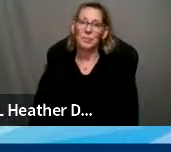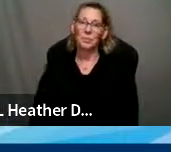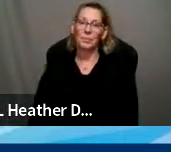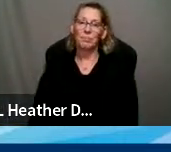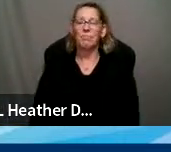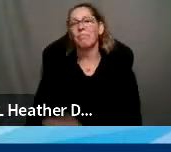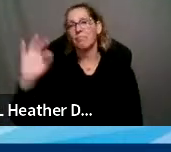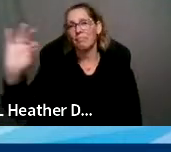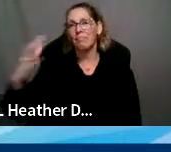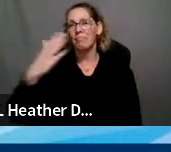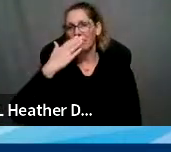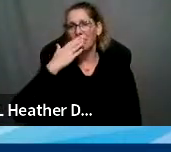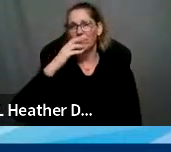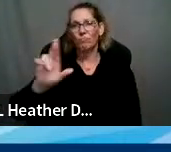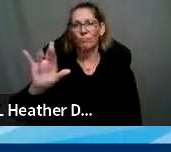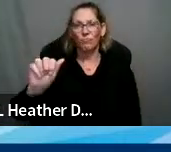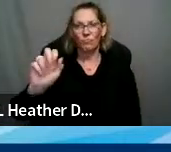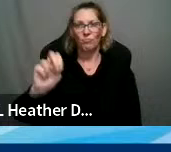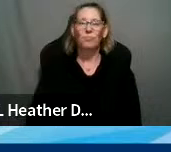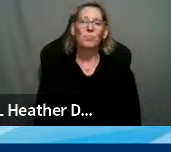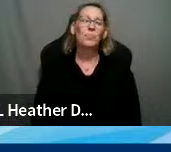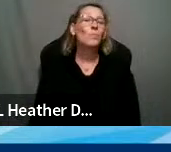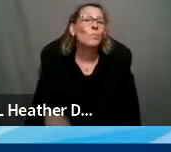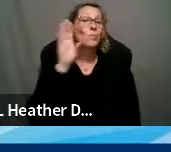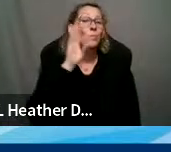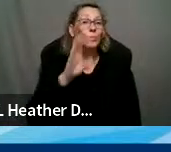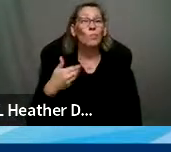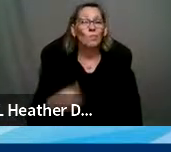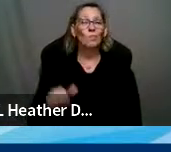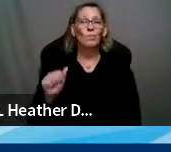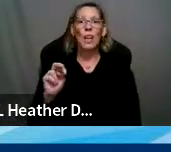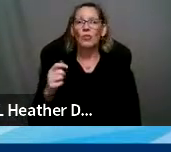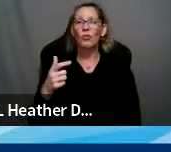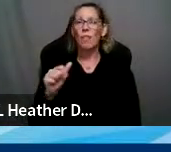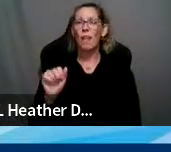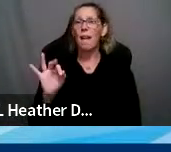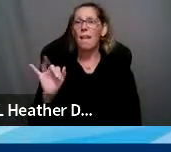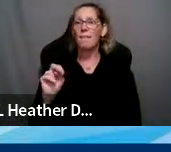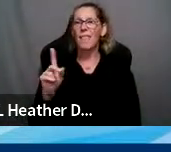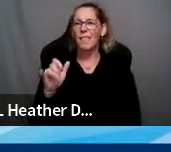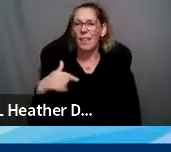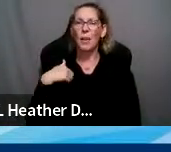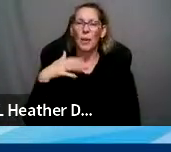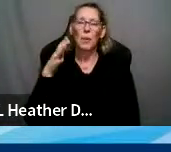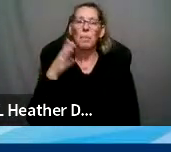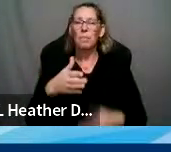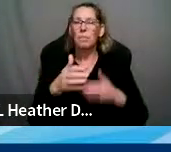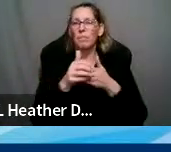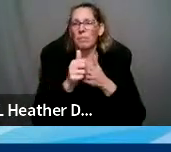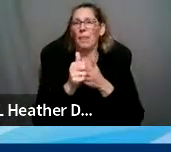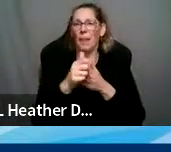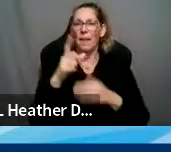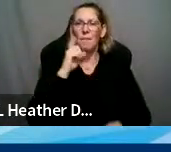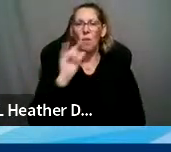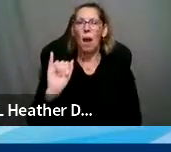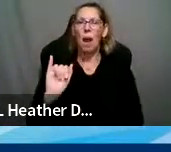Great, thank you, Ryan. Hi, Angela Finley, environmental lead for the IBR program. I'm going to